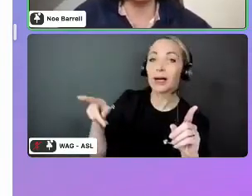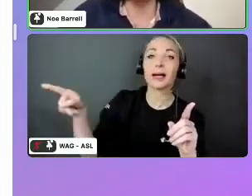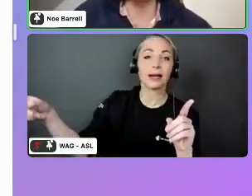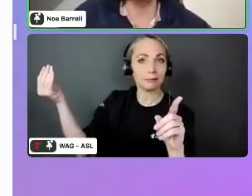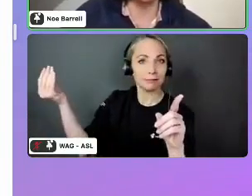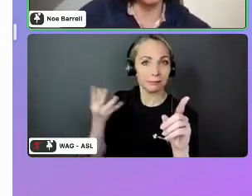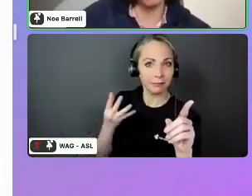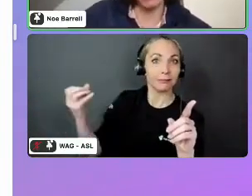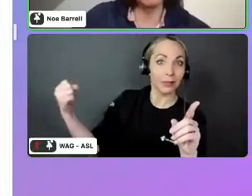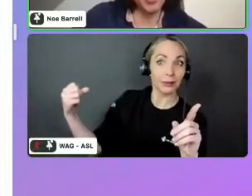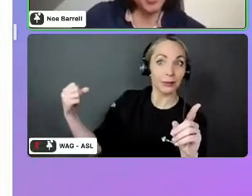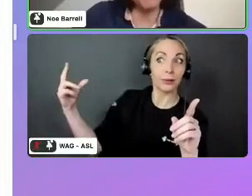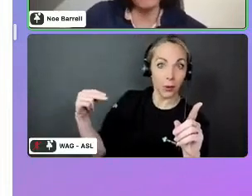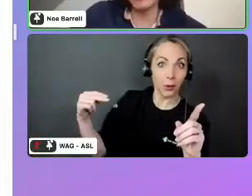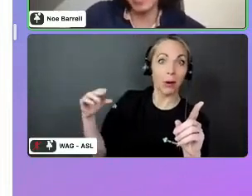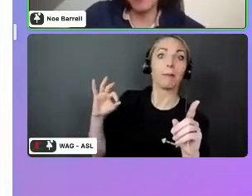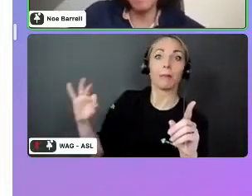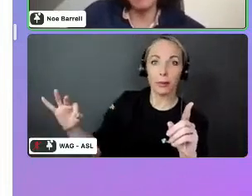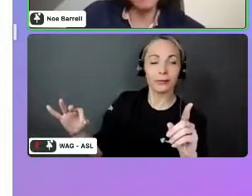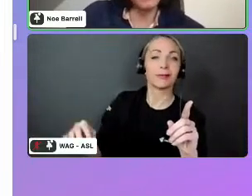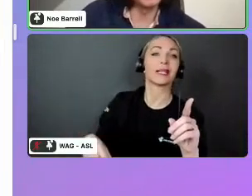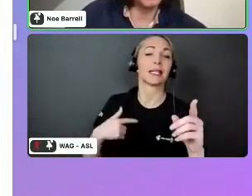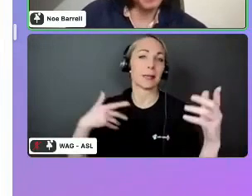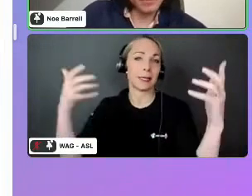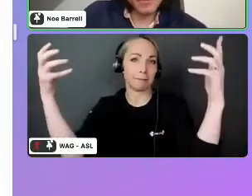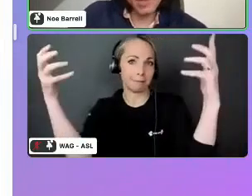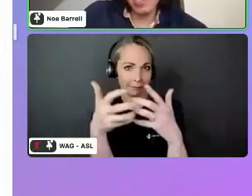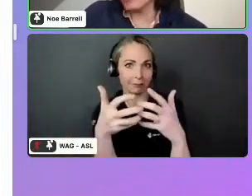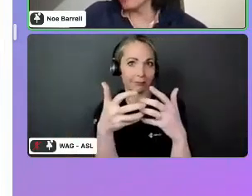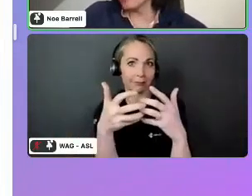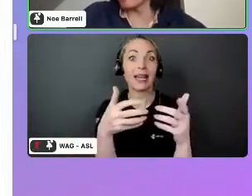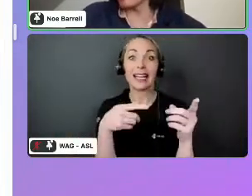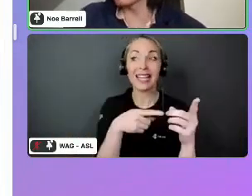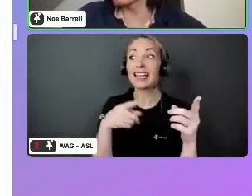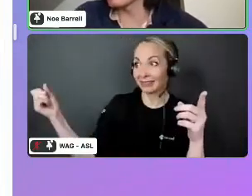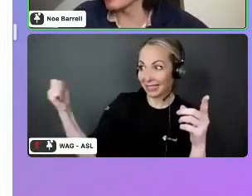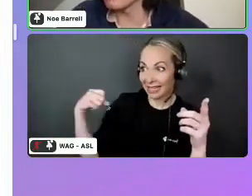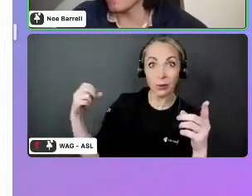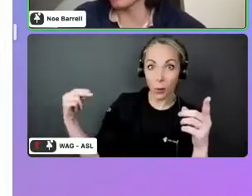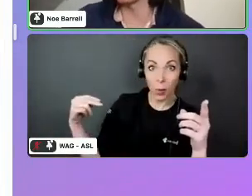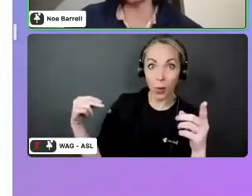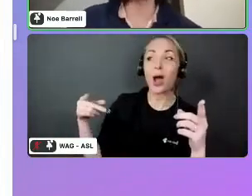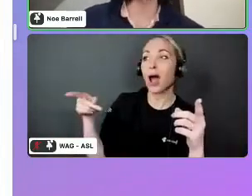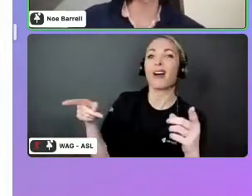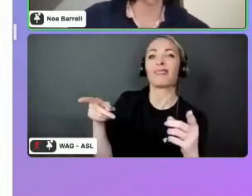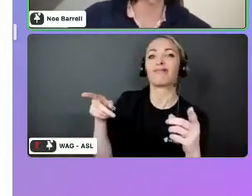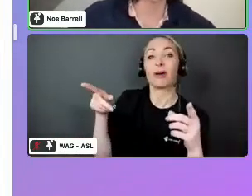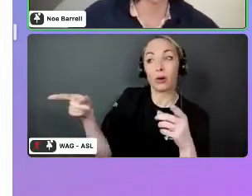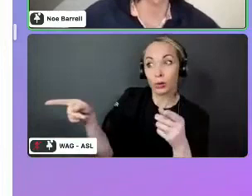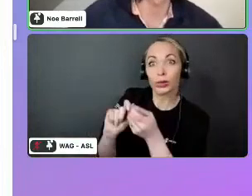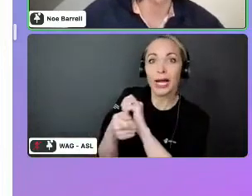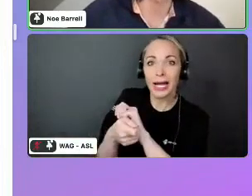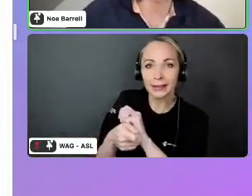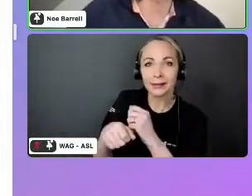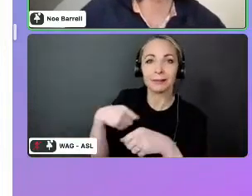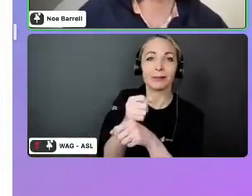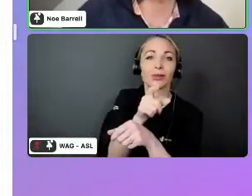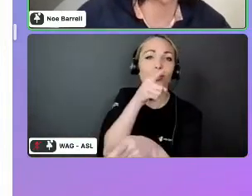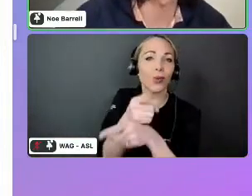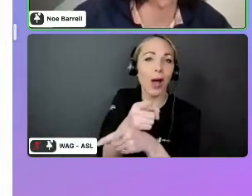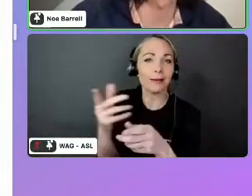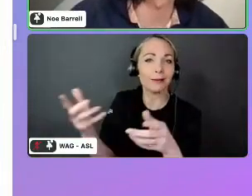to guide them towards the correct markup for this table. And so now I want to take a step back and talk about some of the